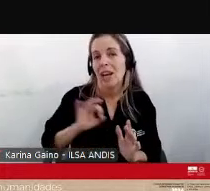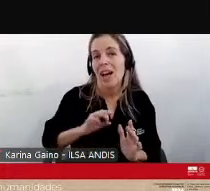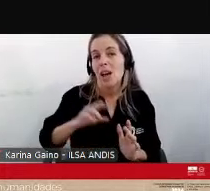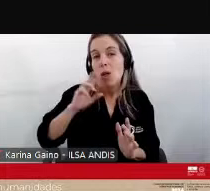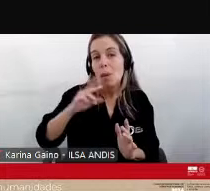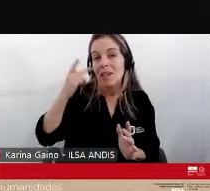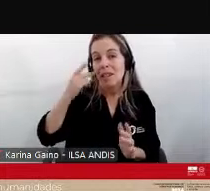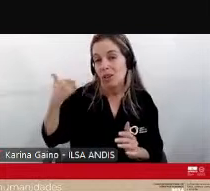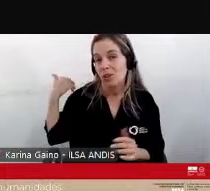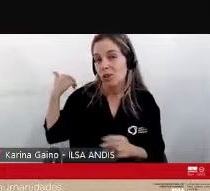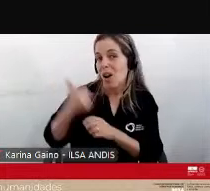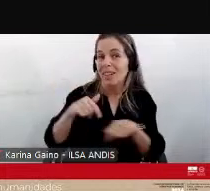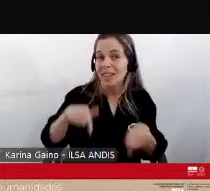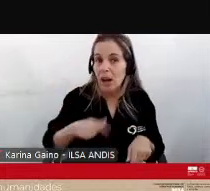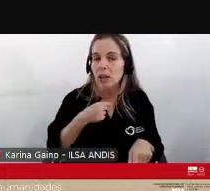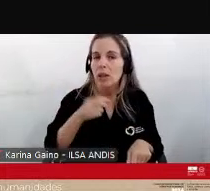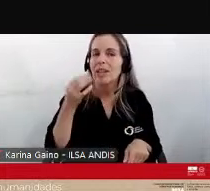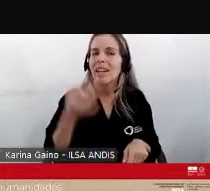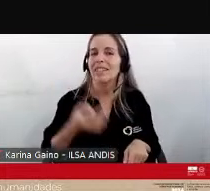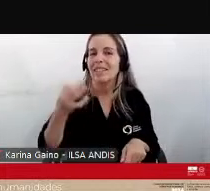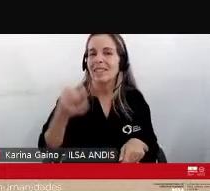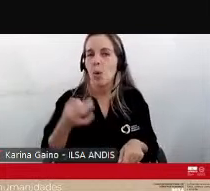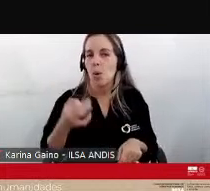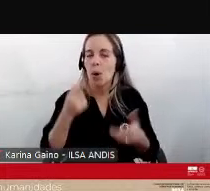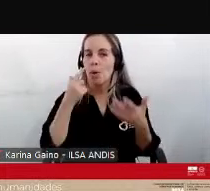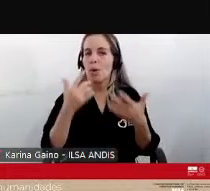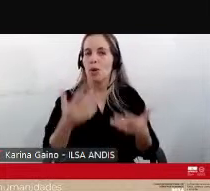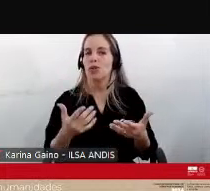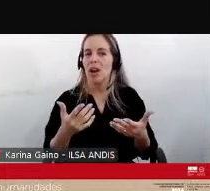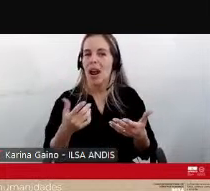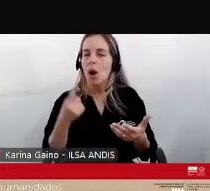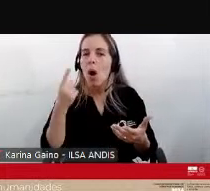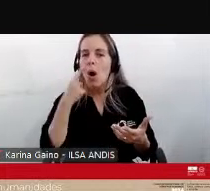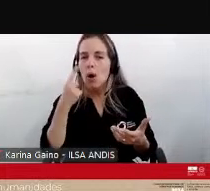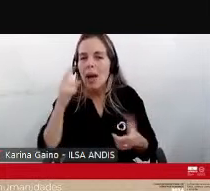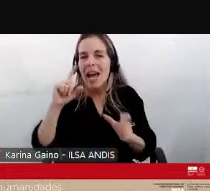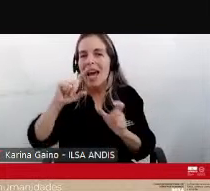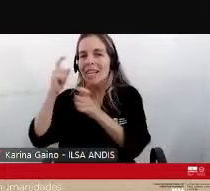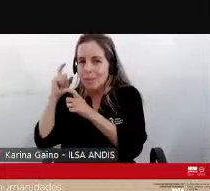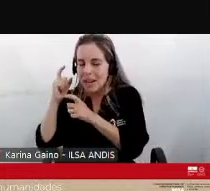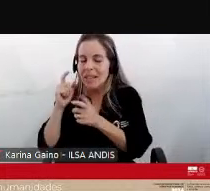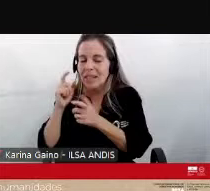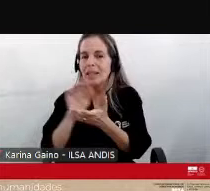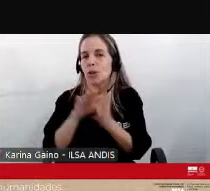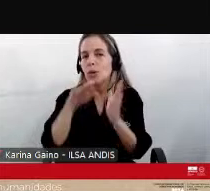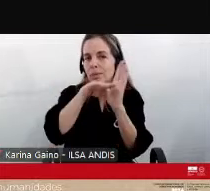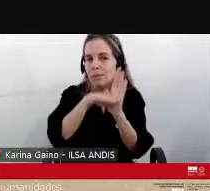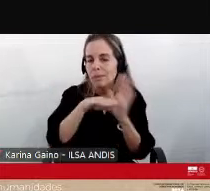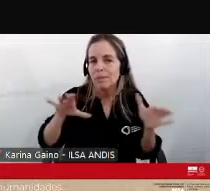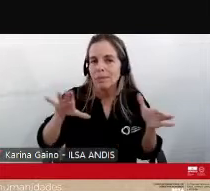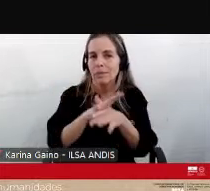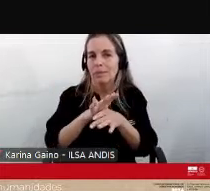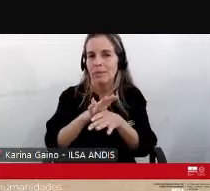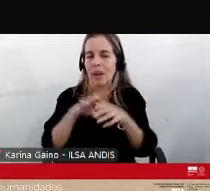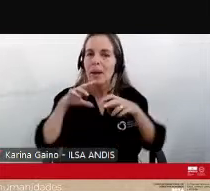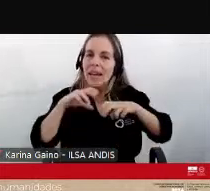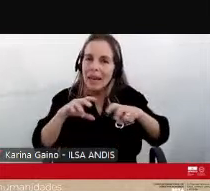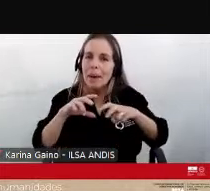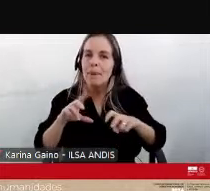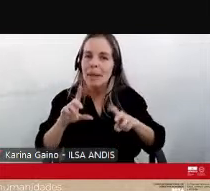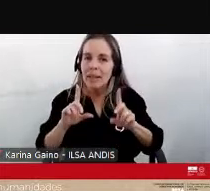presenting on the knowledge that we have and specific indicators that we investigated. However, we are and already